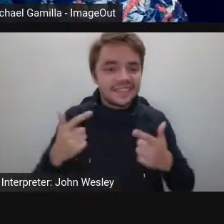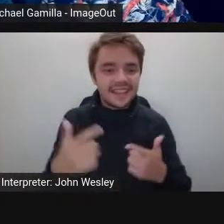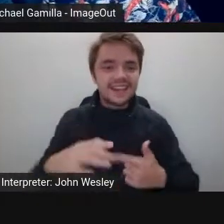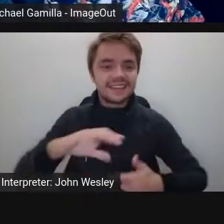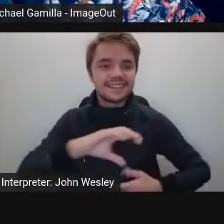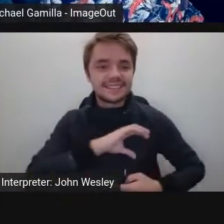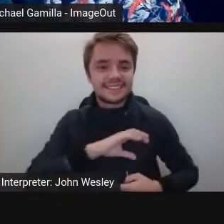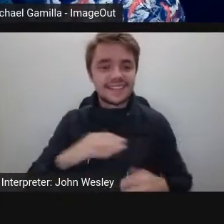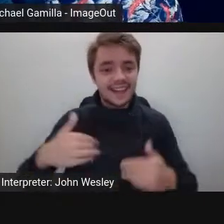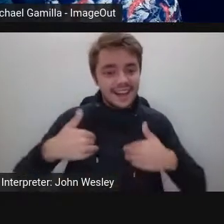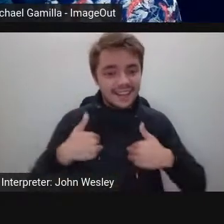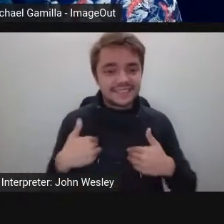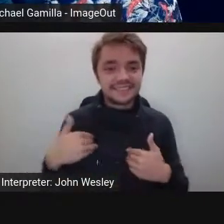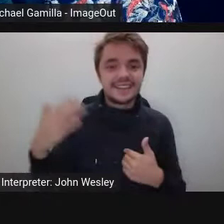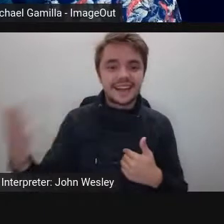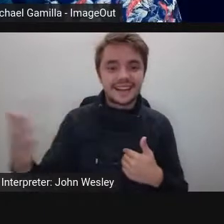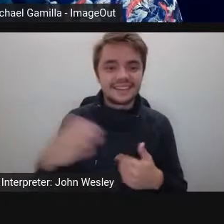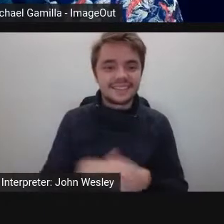there. So